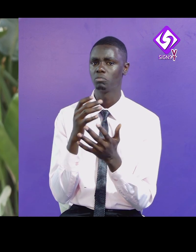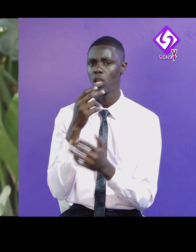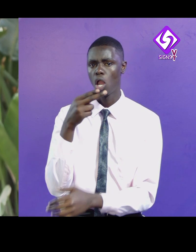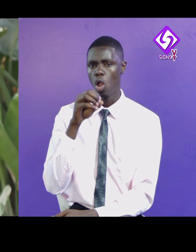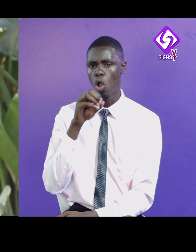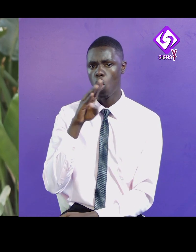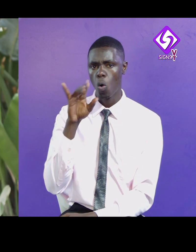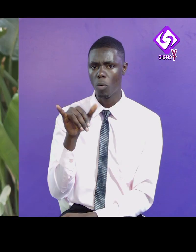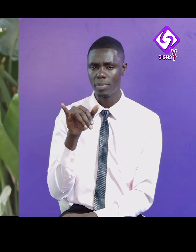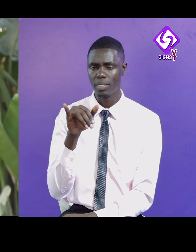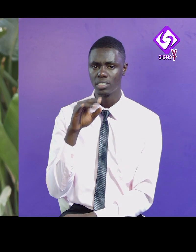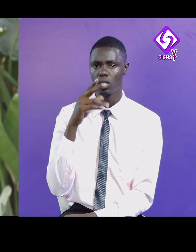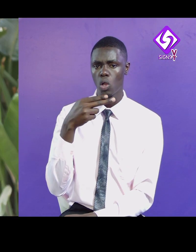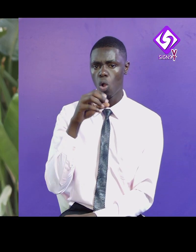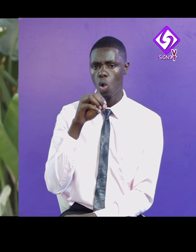hobbies, your